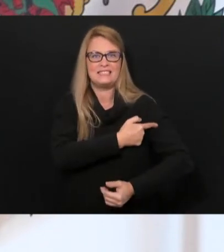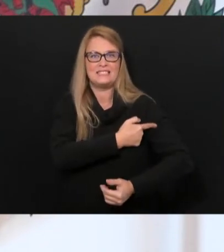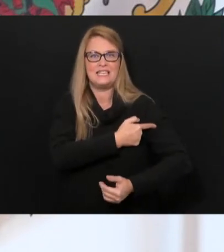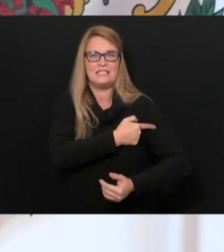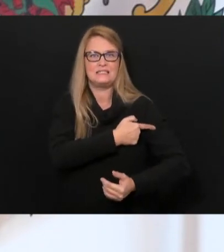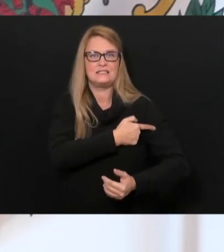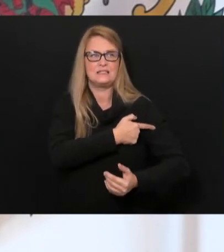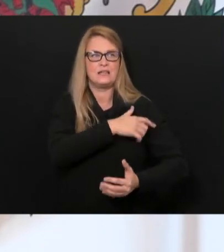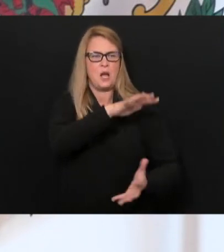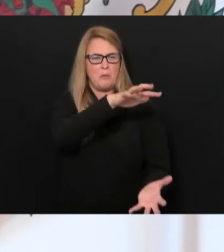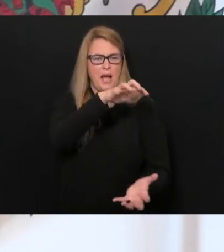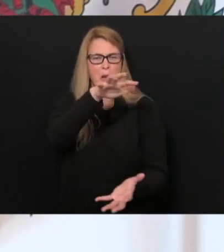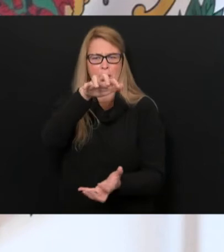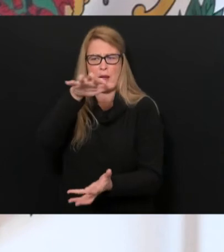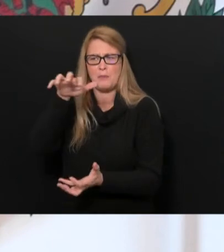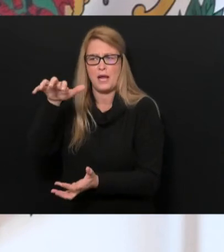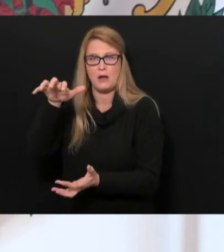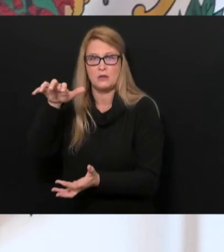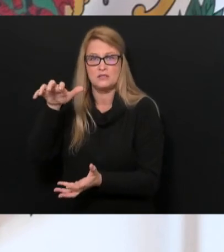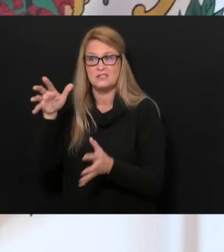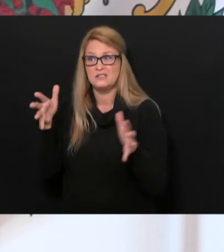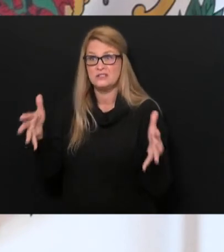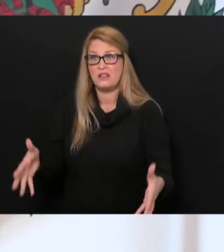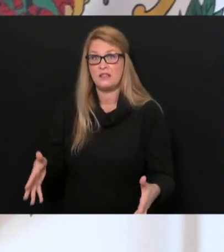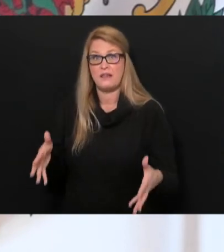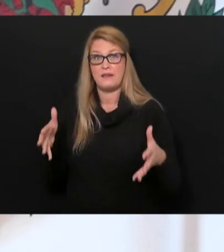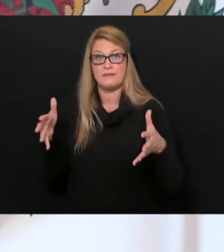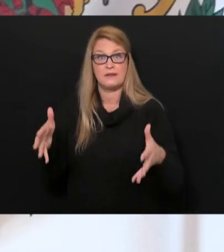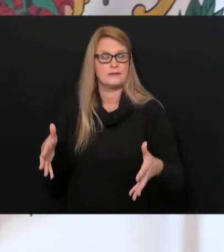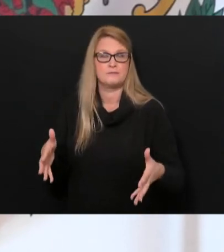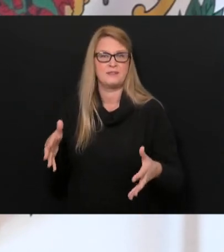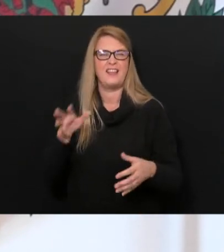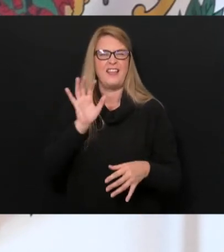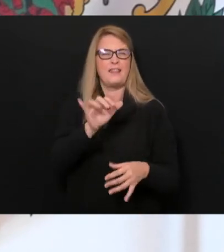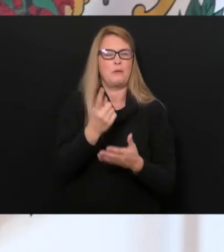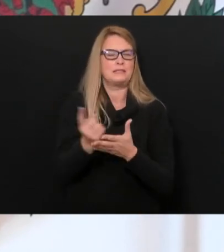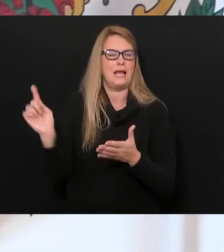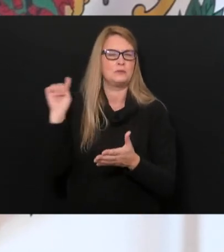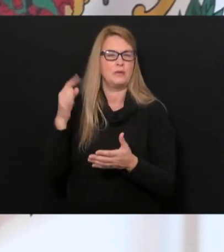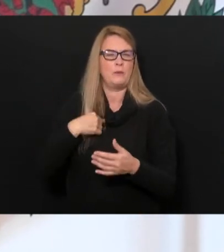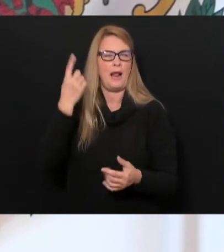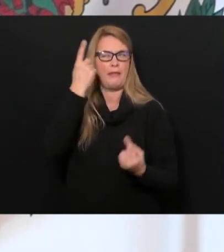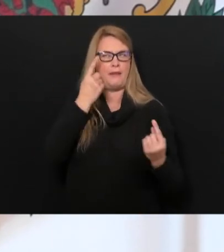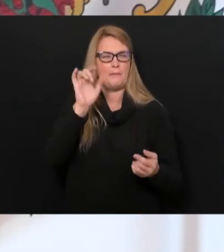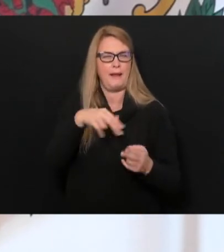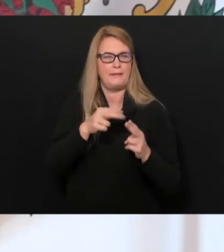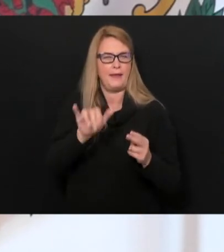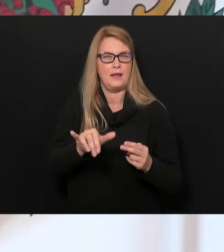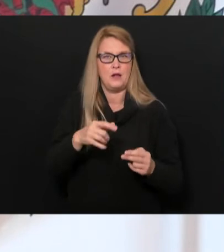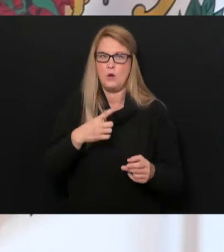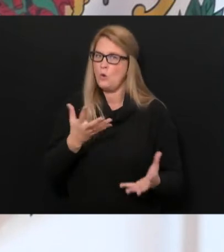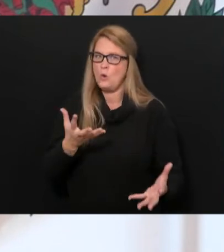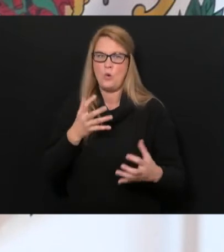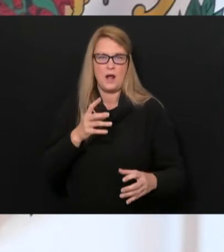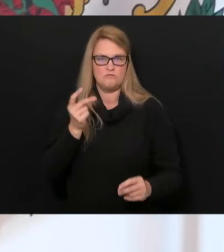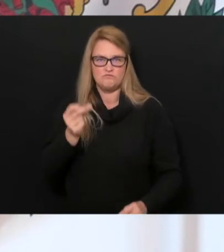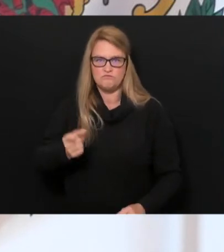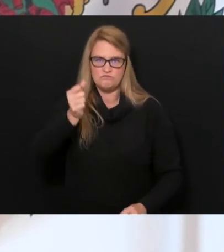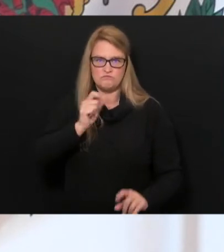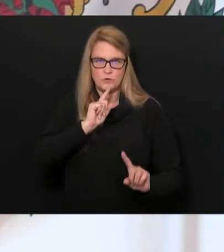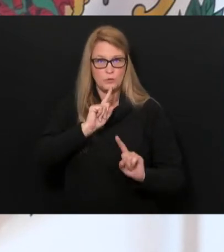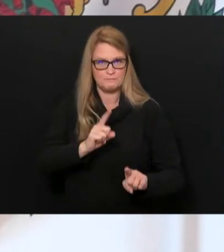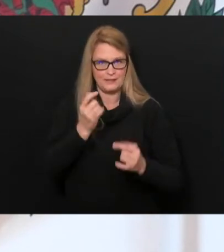them. And we have got to move now. This is last Wednesday. We've got to move right now